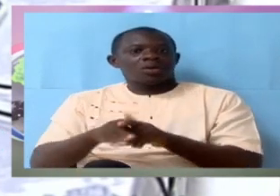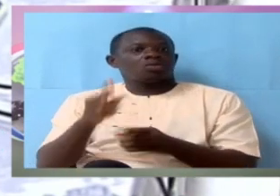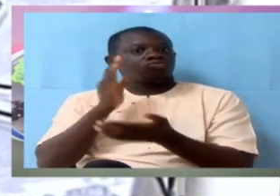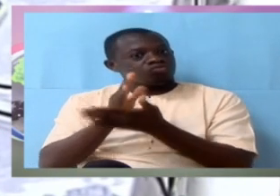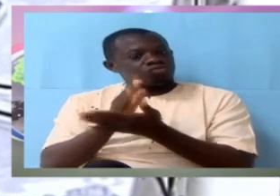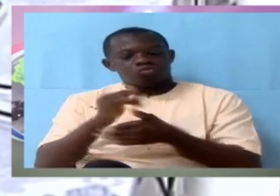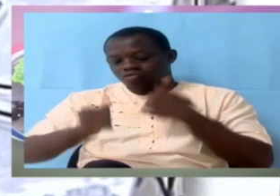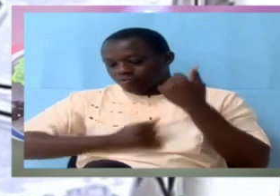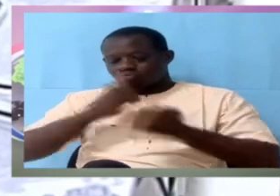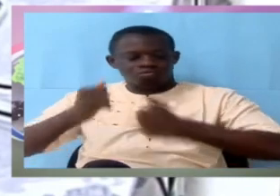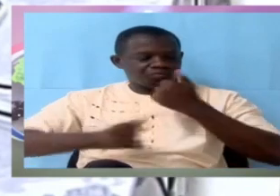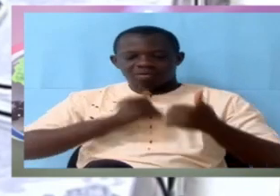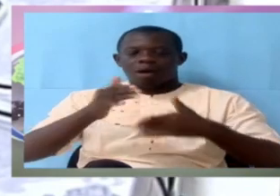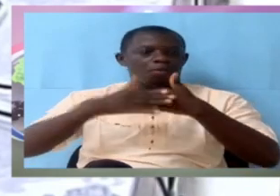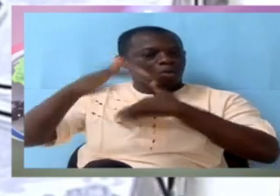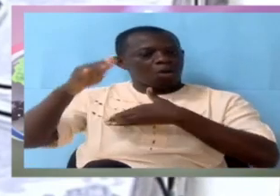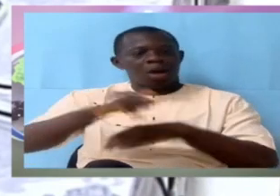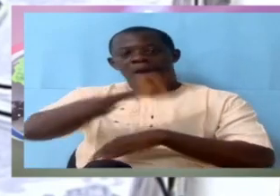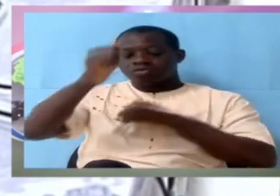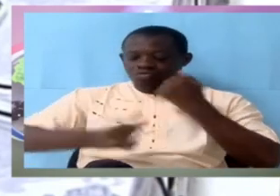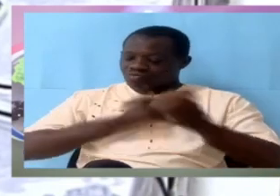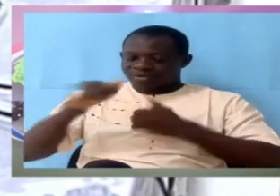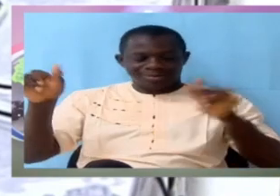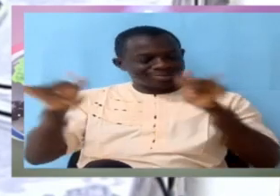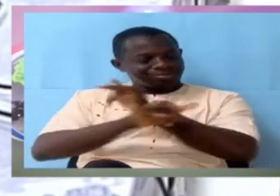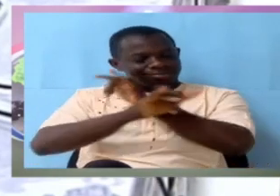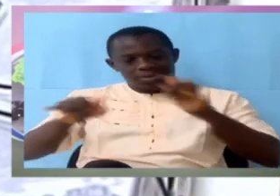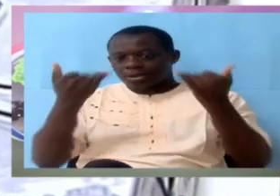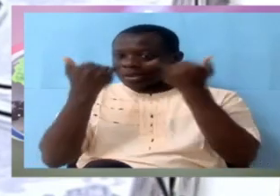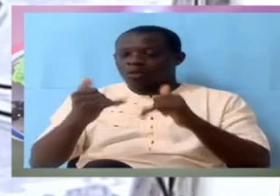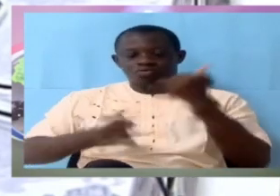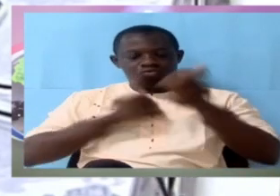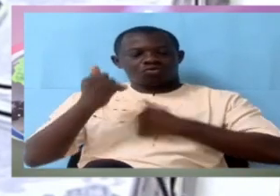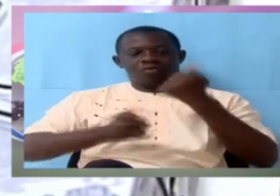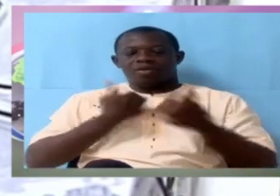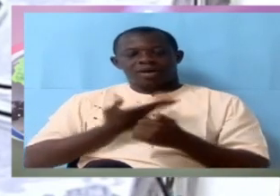really we suffered, and that suffering, we are still suffering up to date.